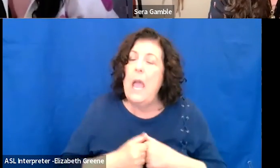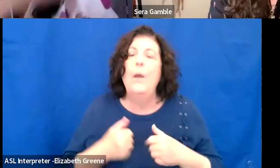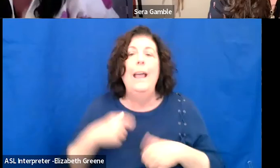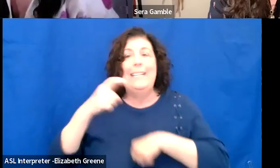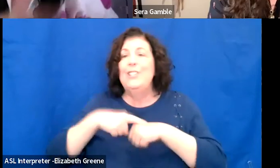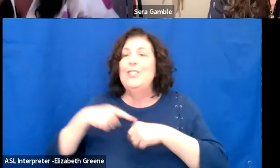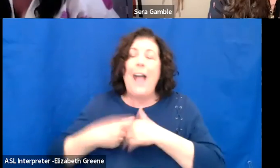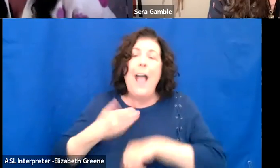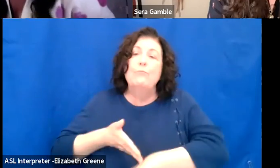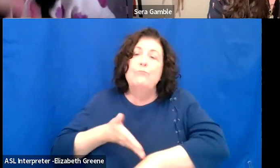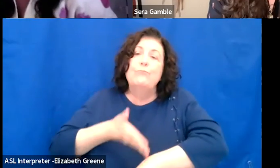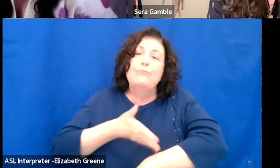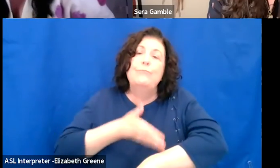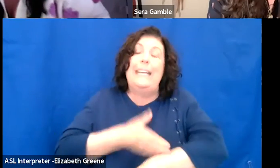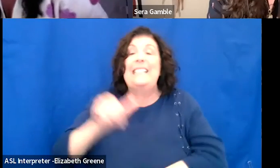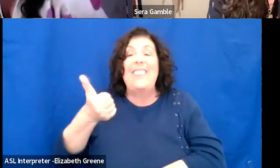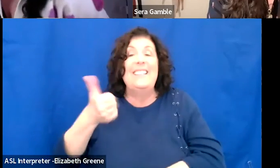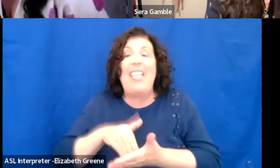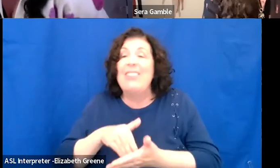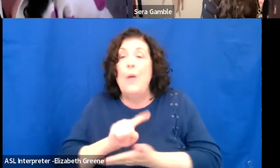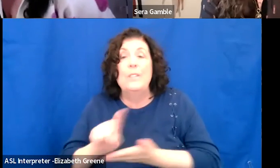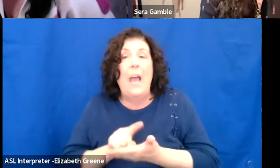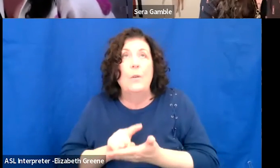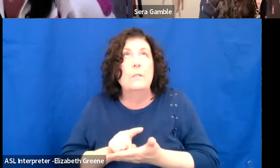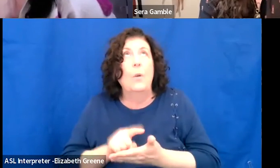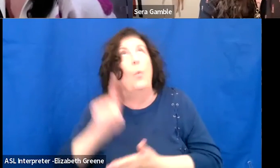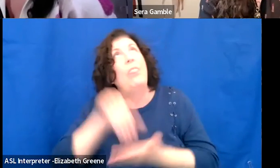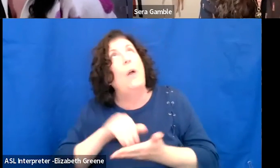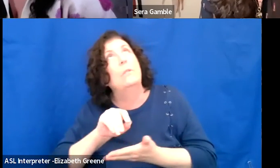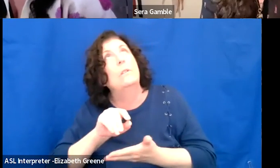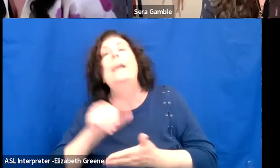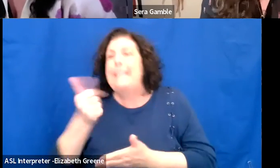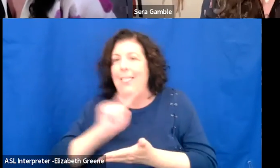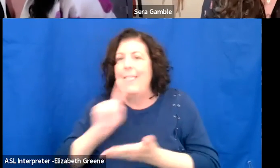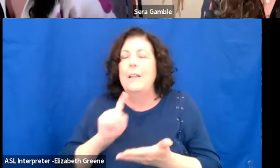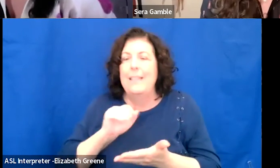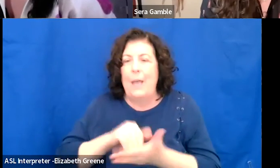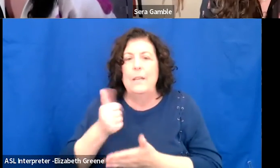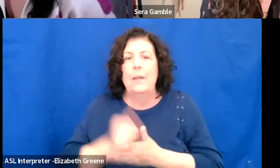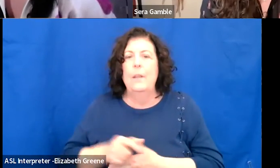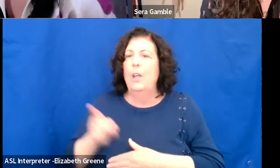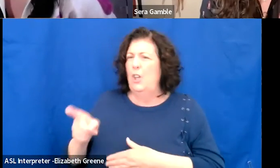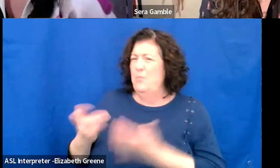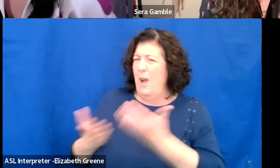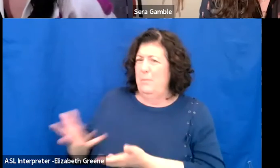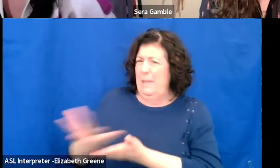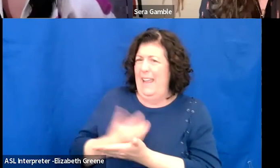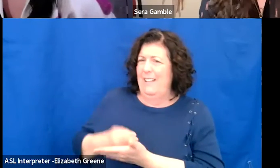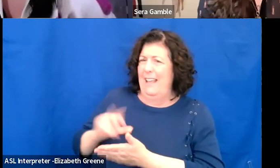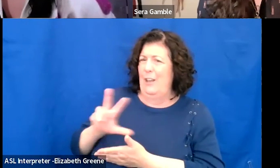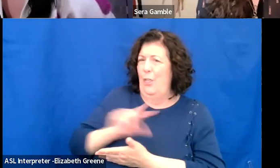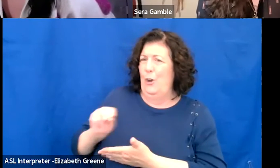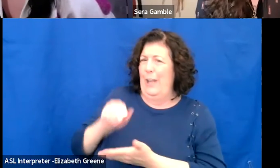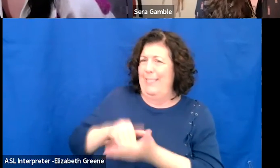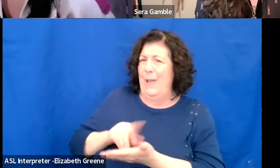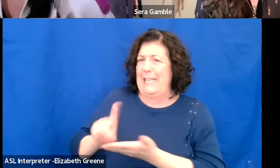put. It's the 10,000 hours, it's 1,000 hours, right? 10,000 hours, that's Malcolm Gladwell. You're probably on like 30,000 hours. I might be on 30,000 hours